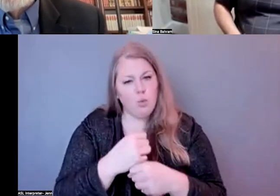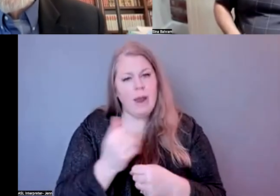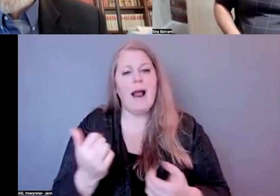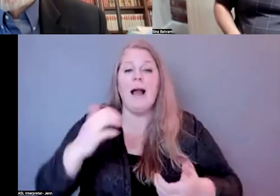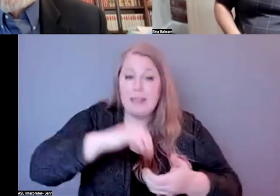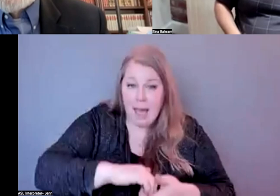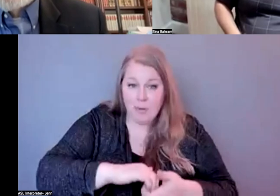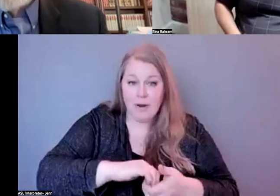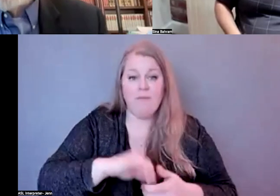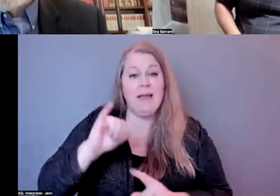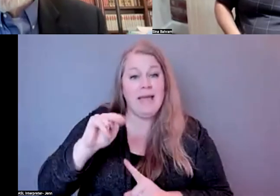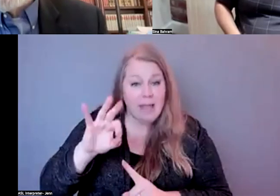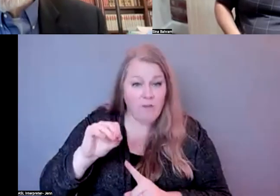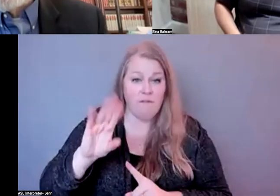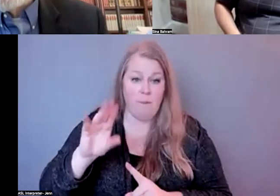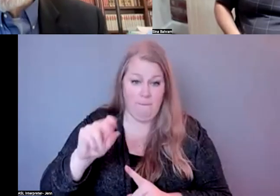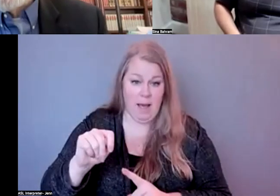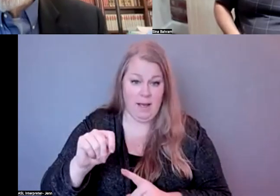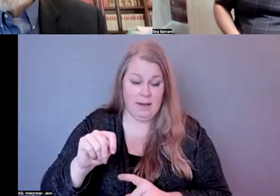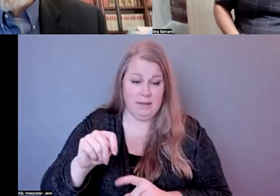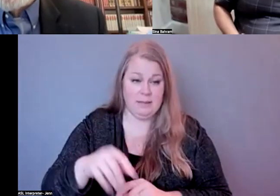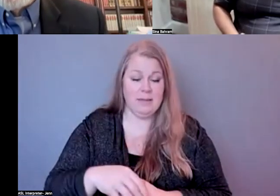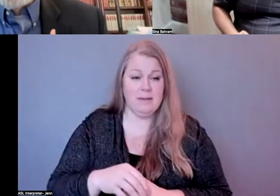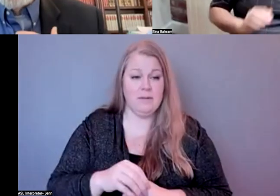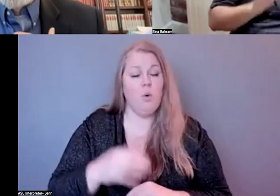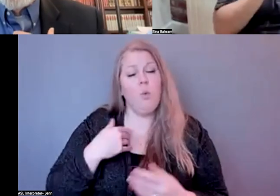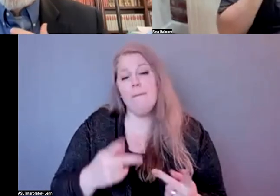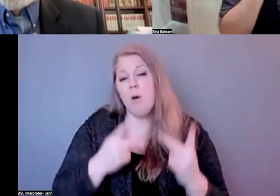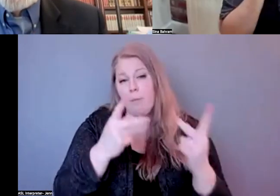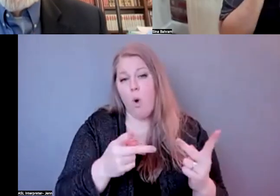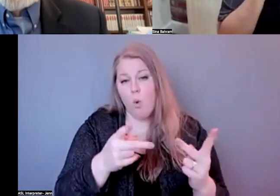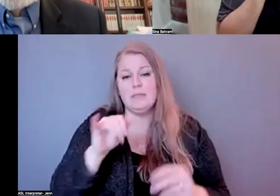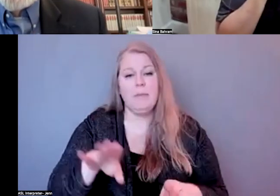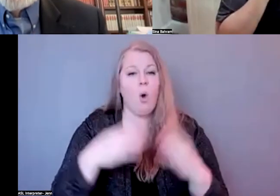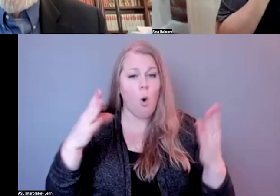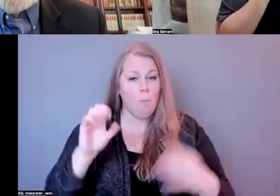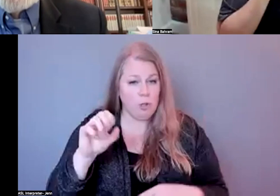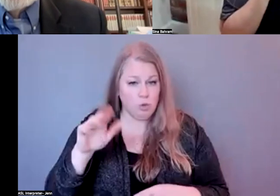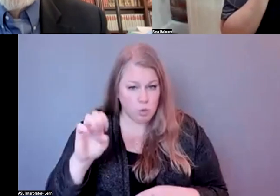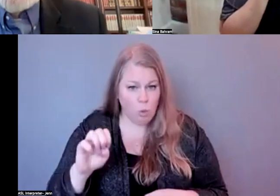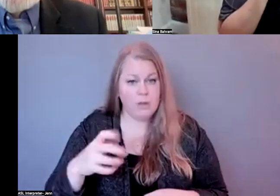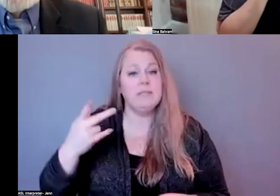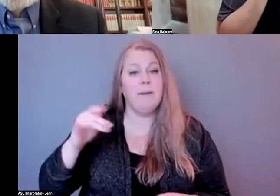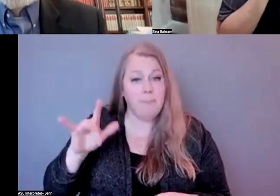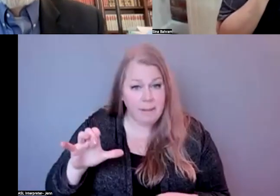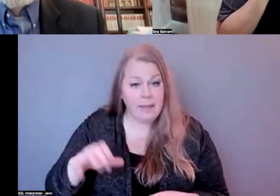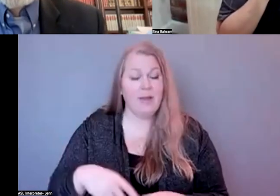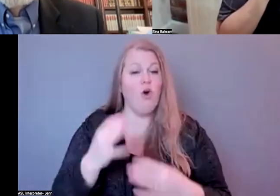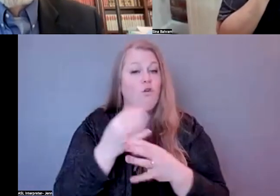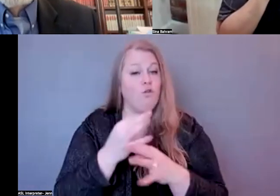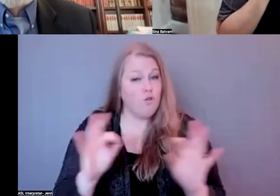this Infobot, which we propose to be an open source, public, free